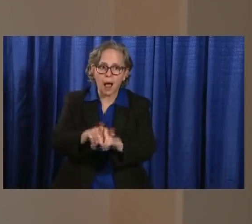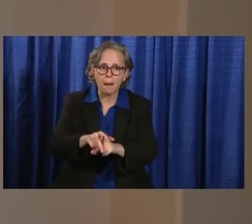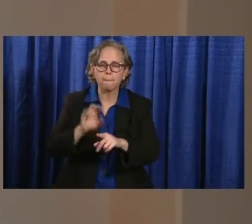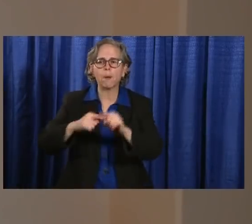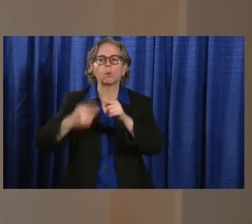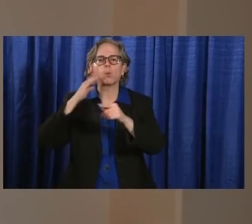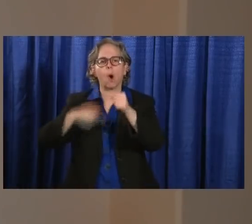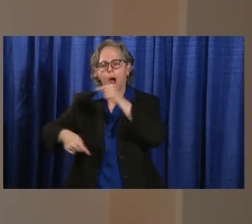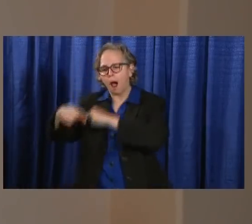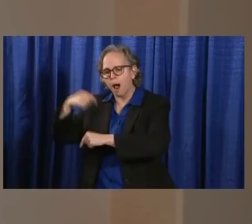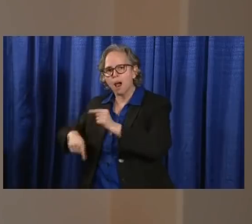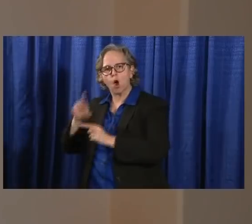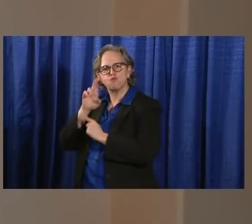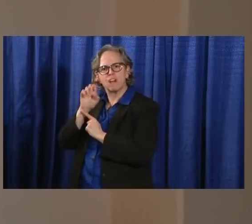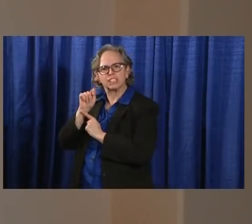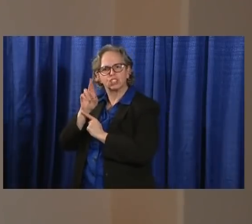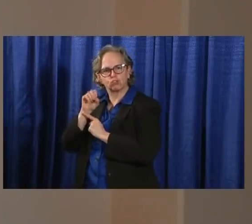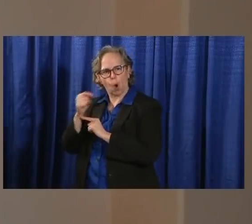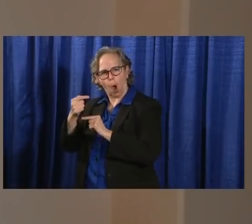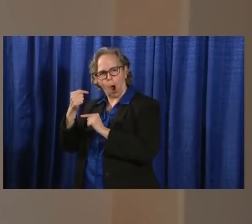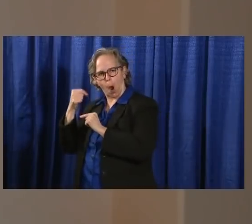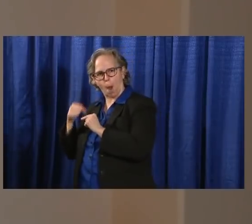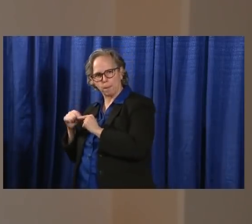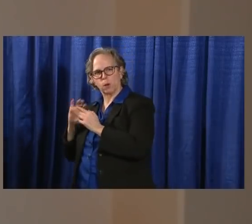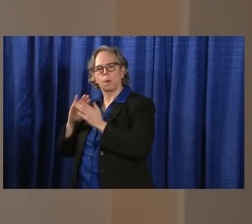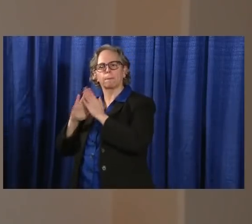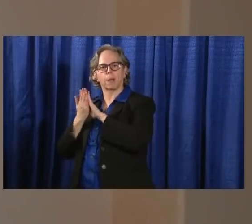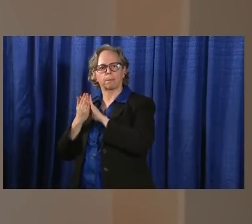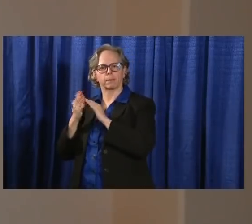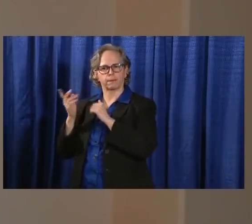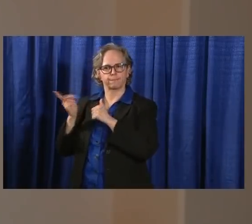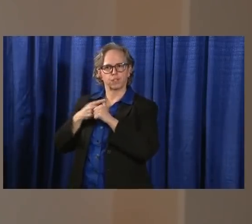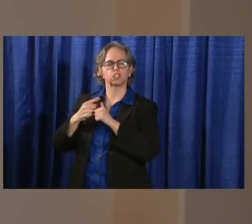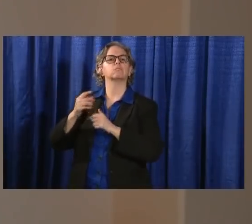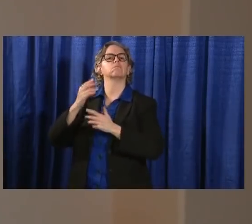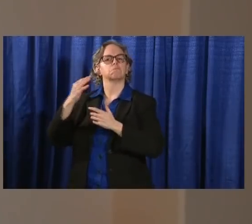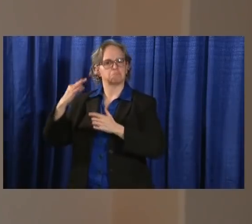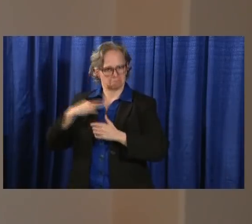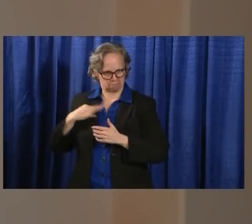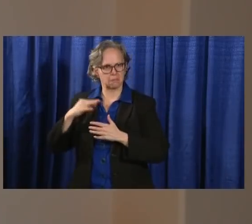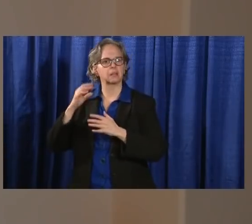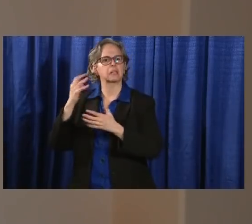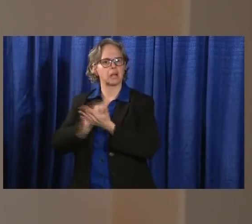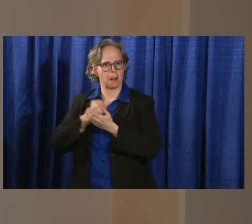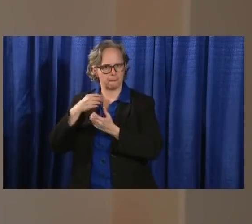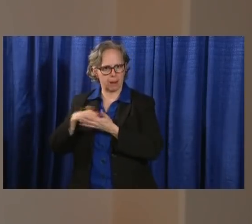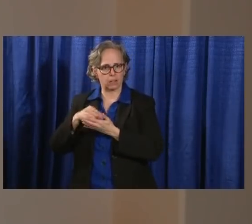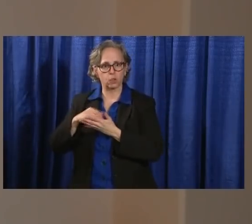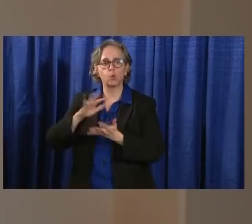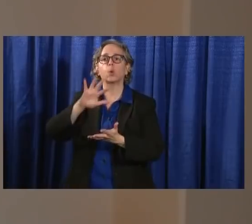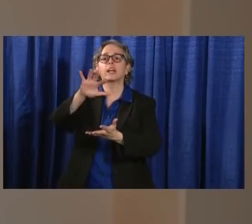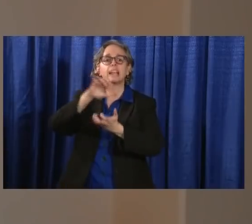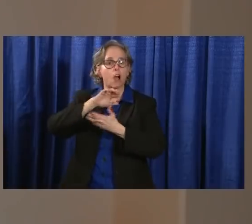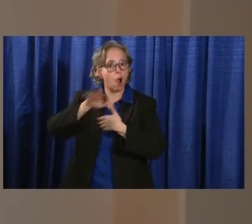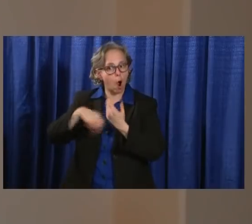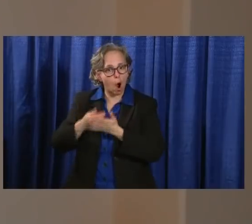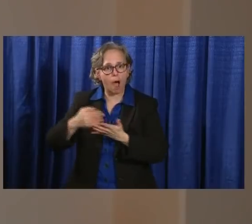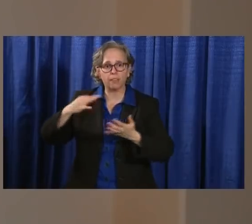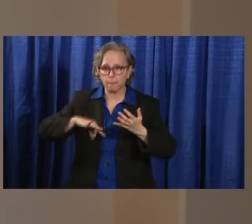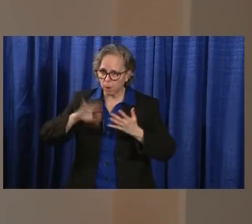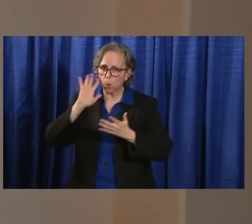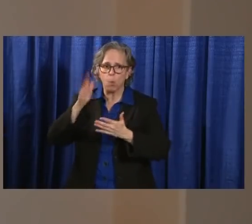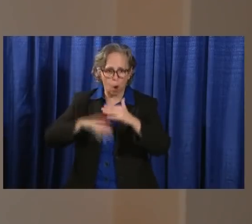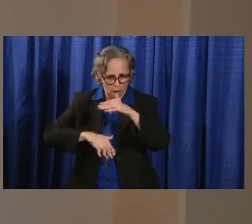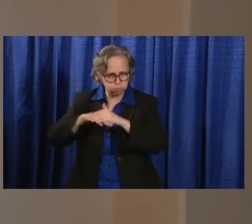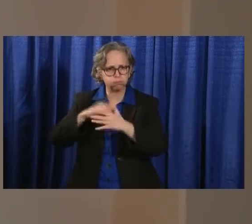that they were eligible. So they will continue to get, they will get all the benefits that they're entitled to through the system.